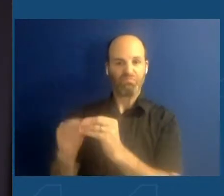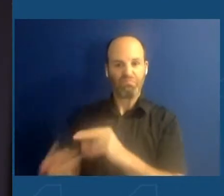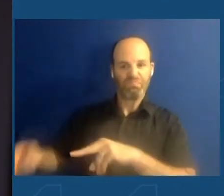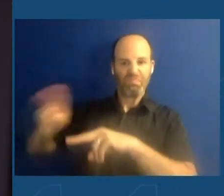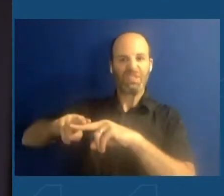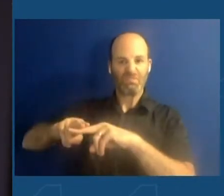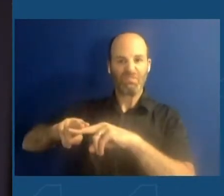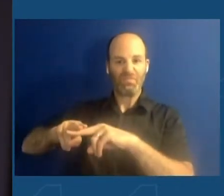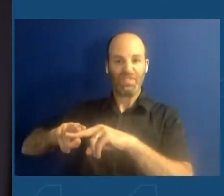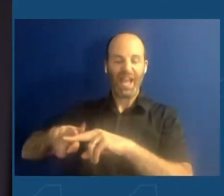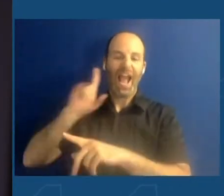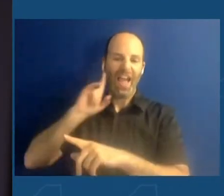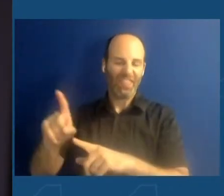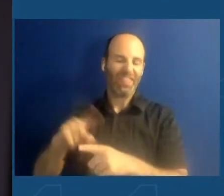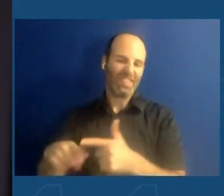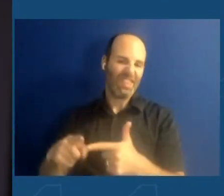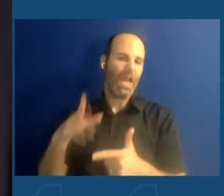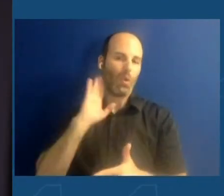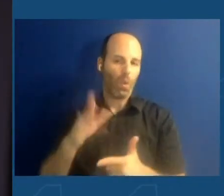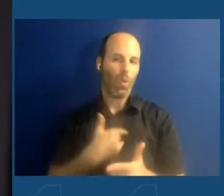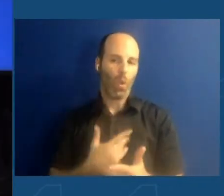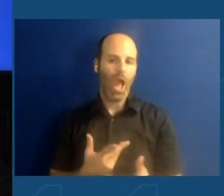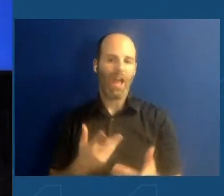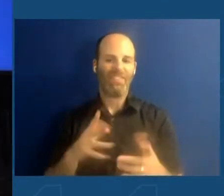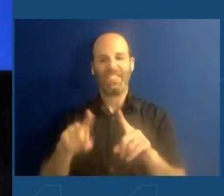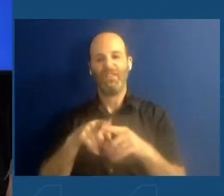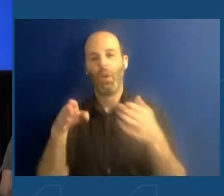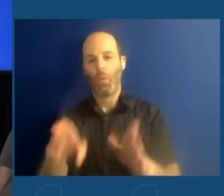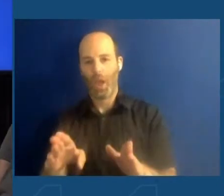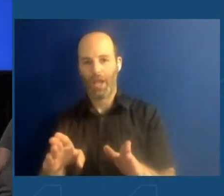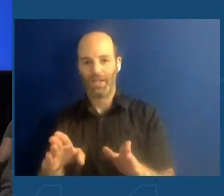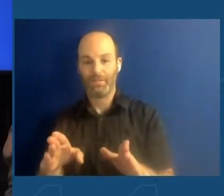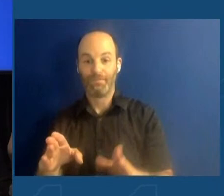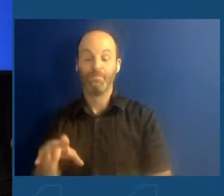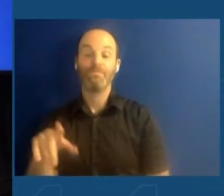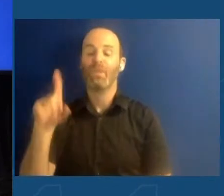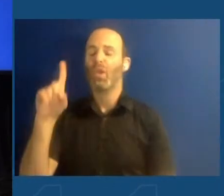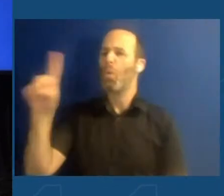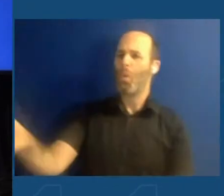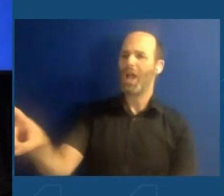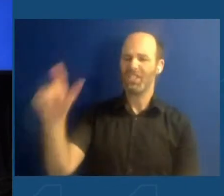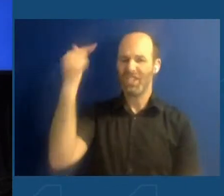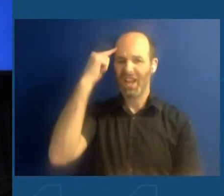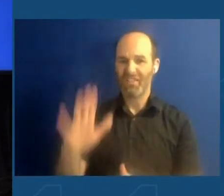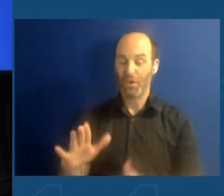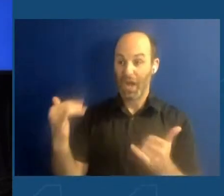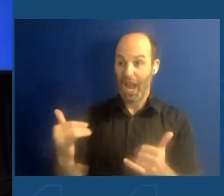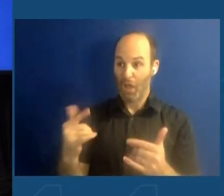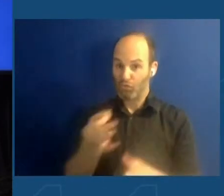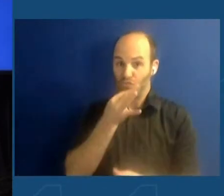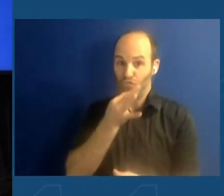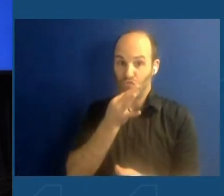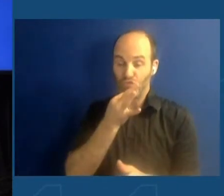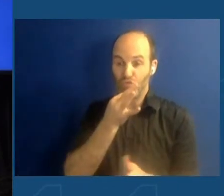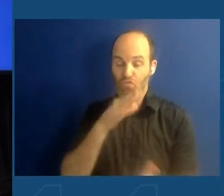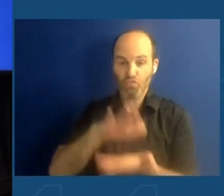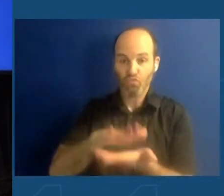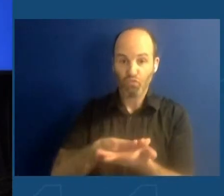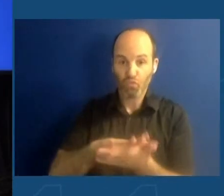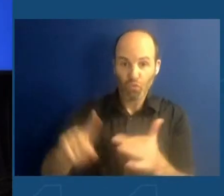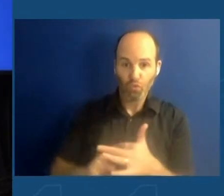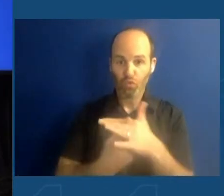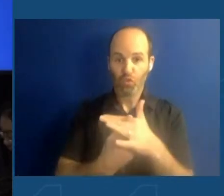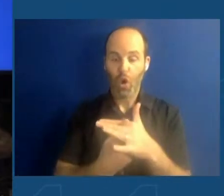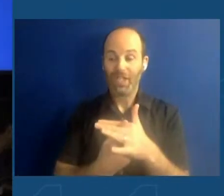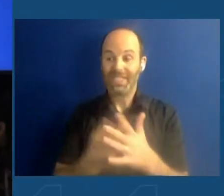different way to administer it. Governor, with back to school right around the corner, and now a child having monkeypox in New York State,